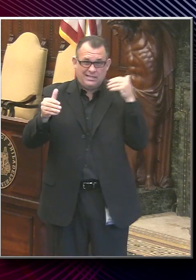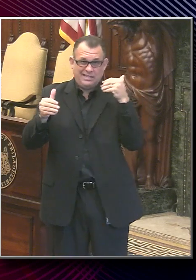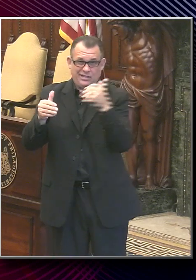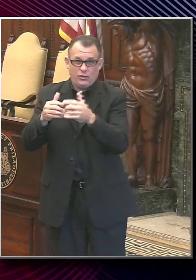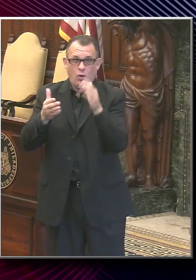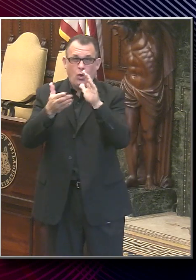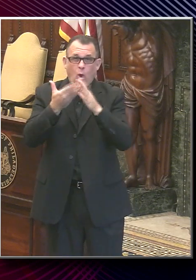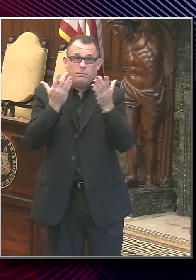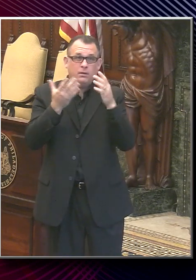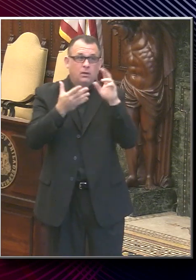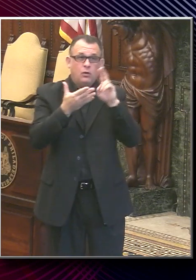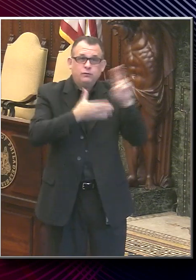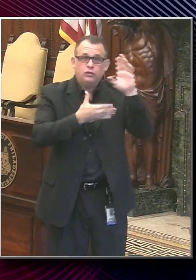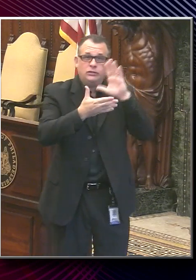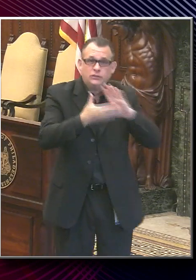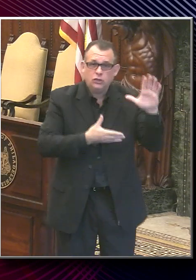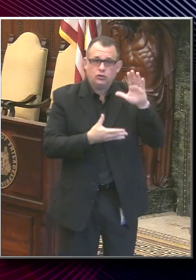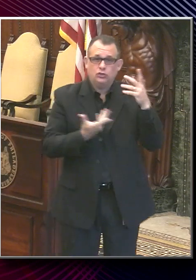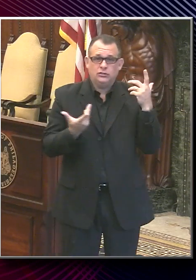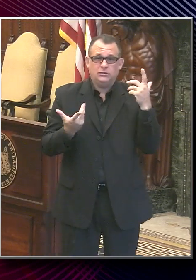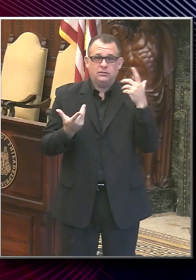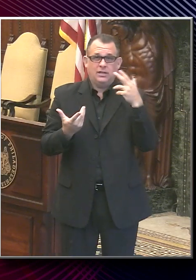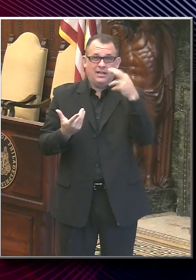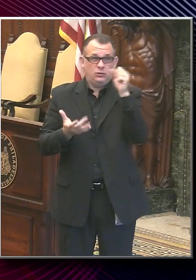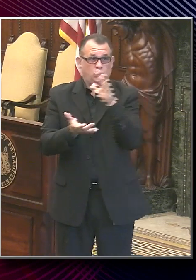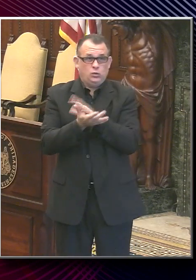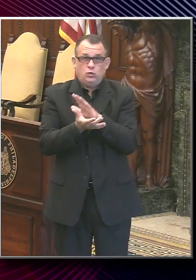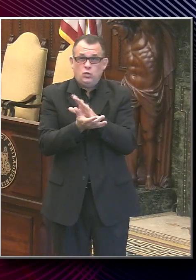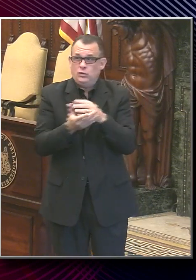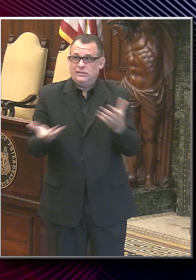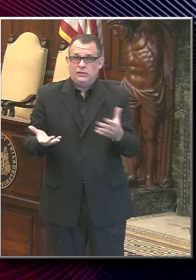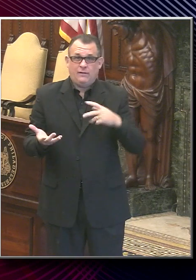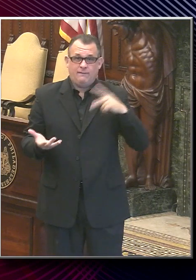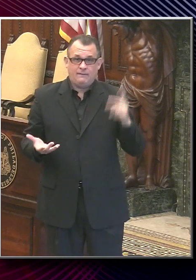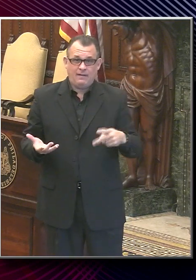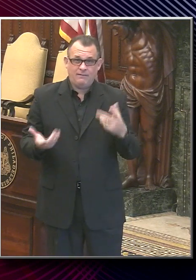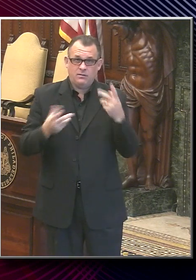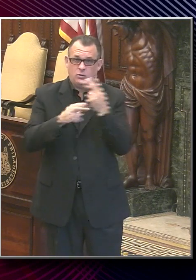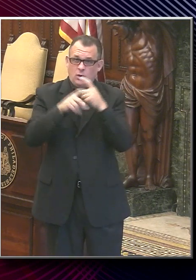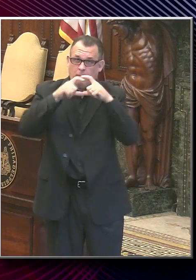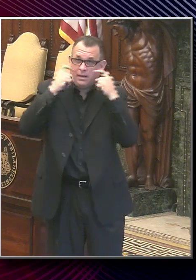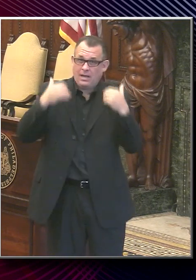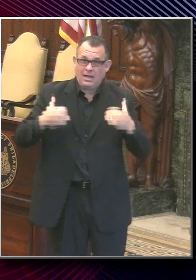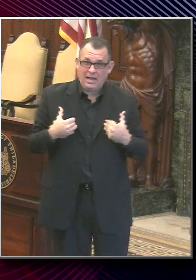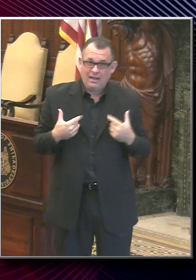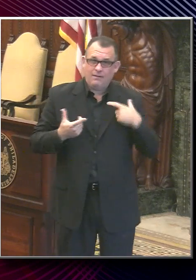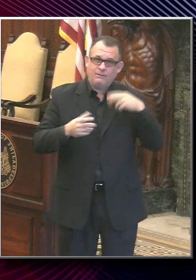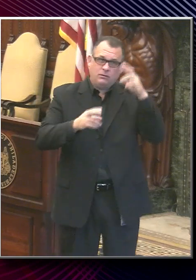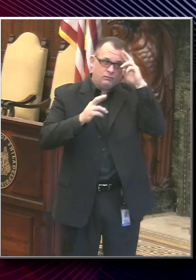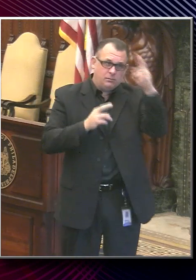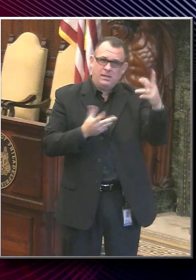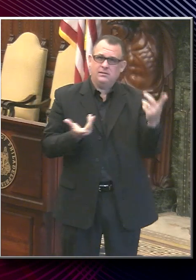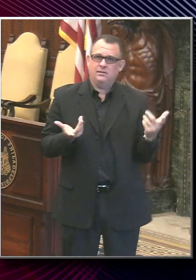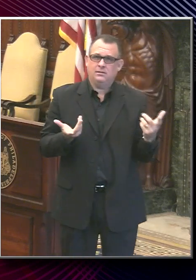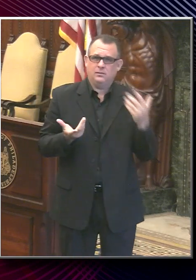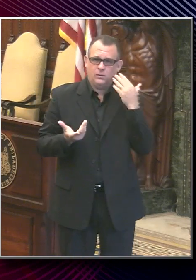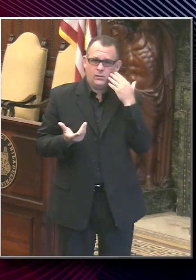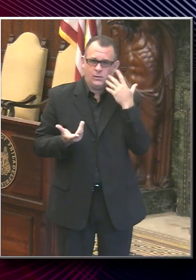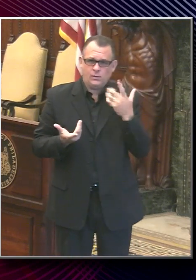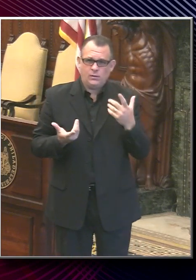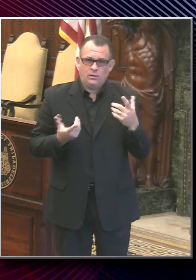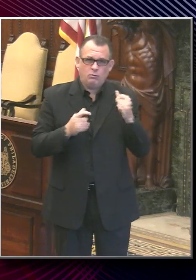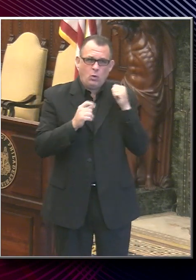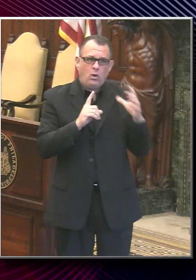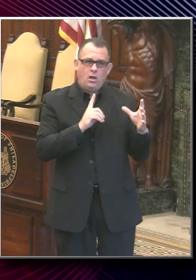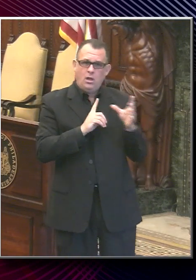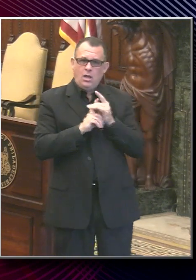colleges and universities and some schools in the city. When you wear a mask, it's a sign of respect for the people around you. You don't want to pass the infection on to them